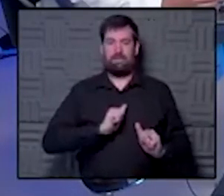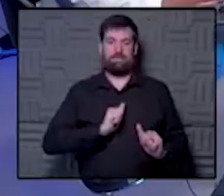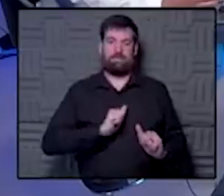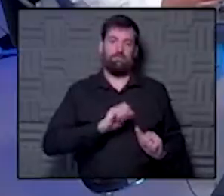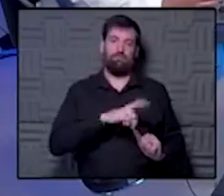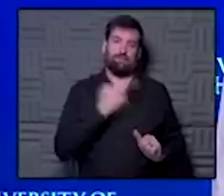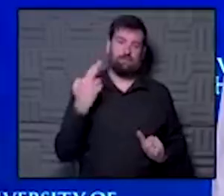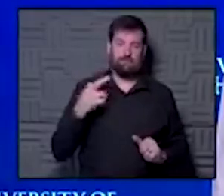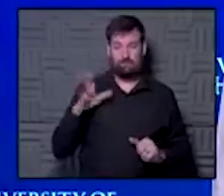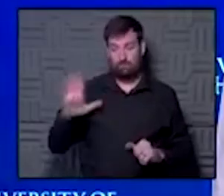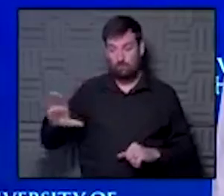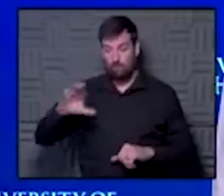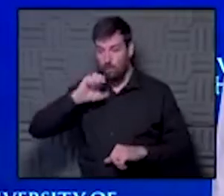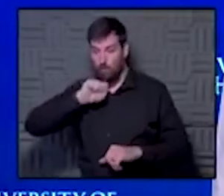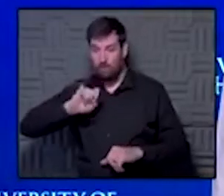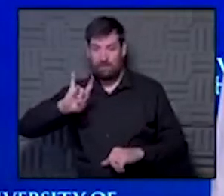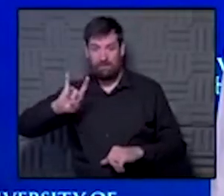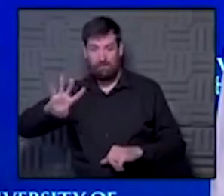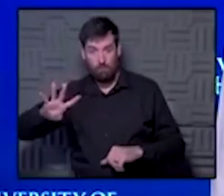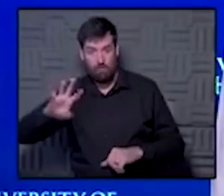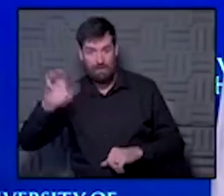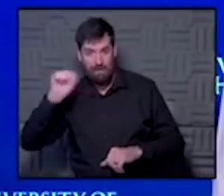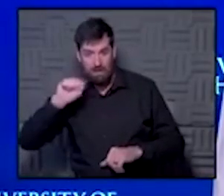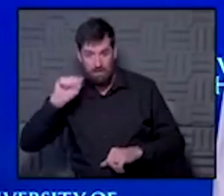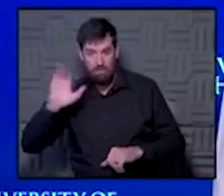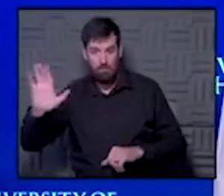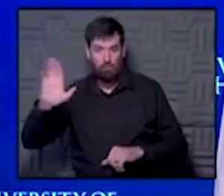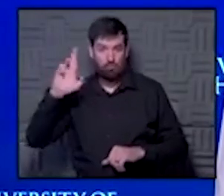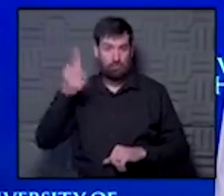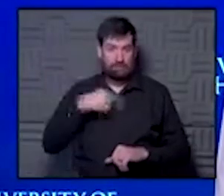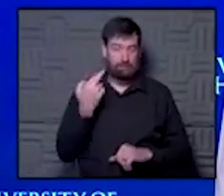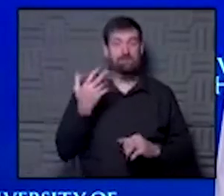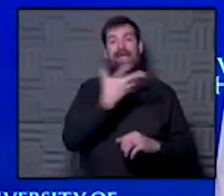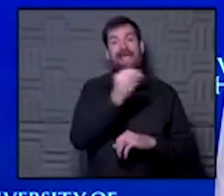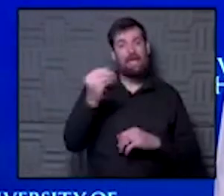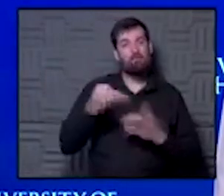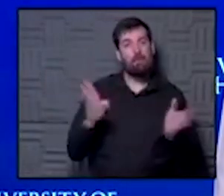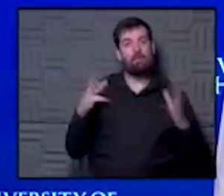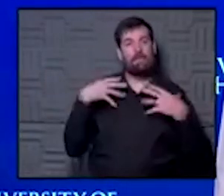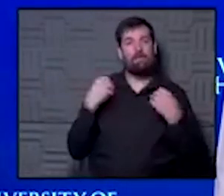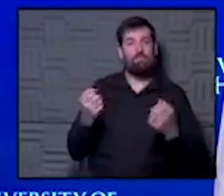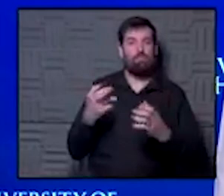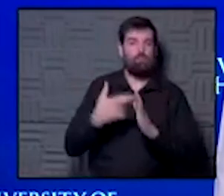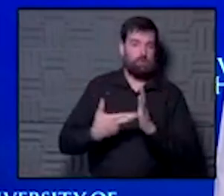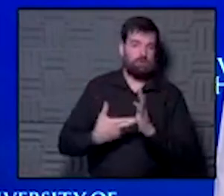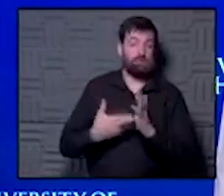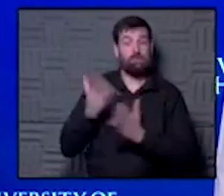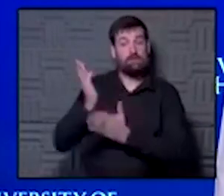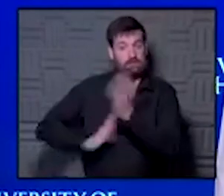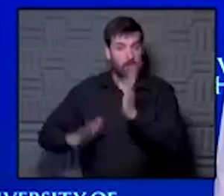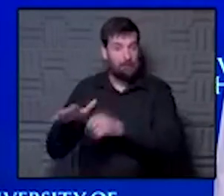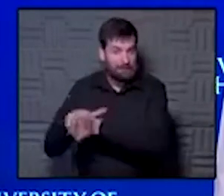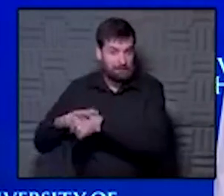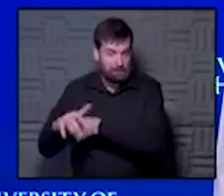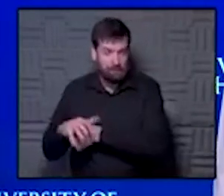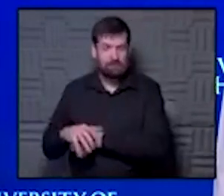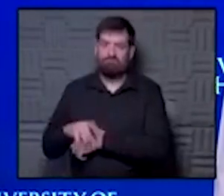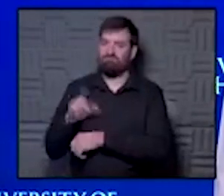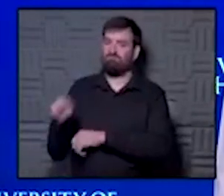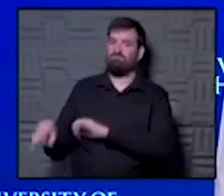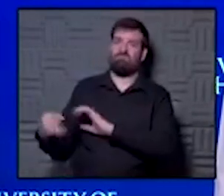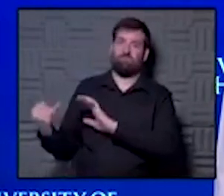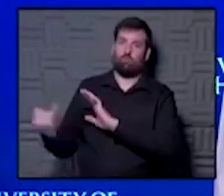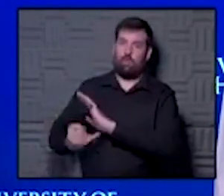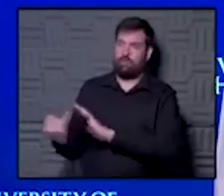What's the risk tolerance of your 84 year old aunt in this one? And what are the public health rules when you get there? Because there are some areas where they want you to quarantine because we come from a